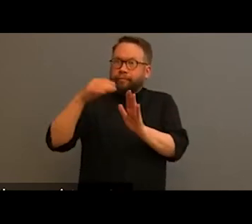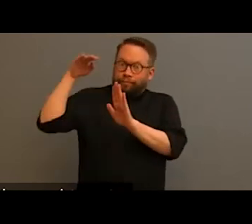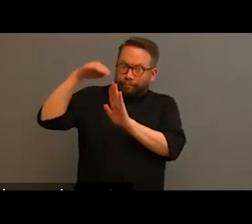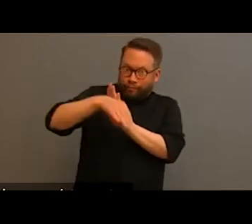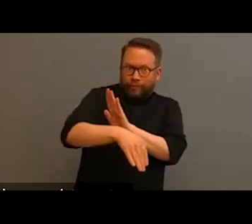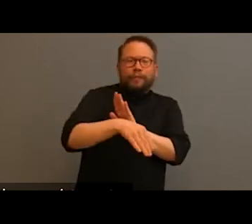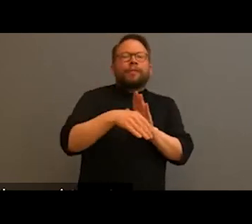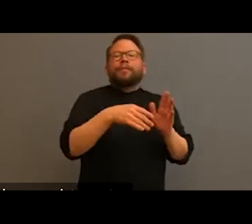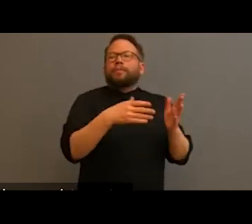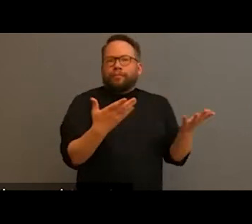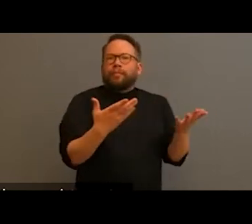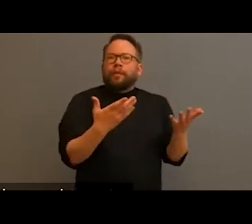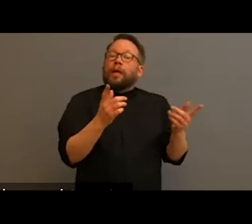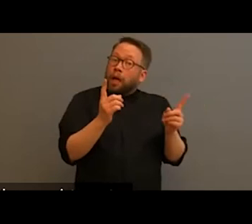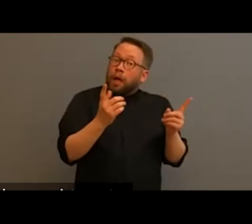disabilities.